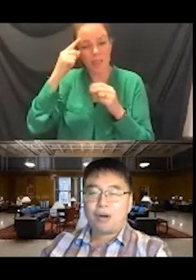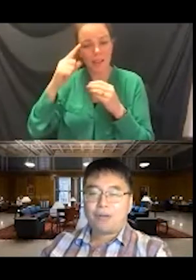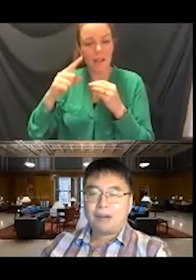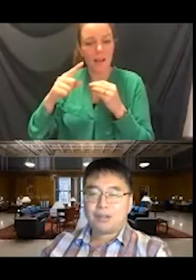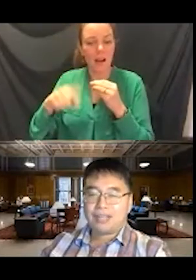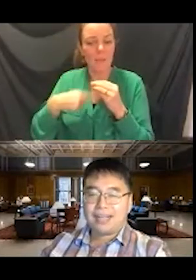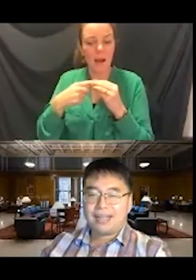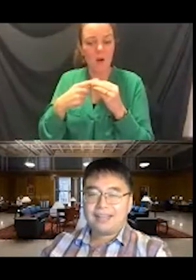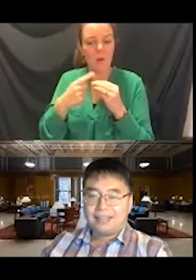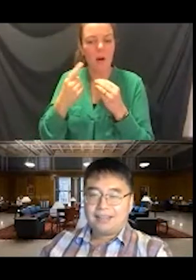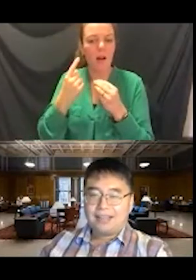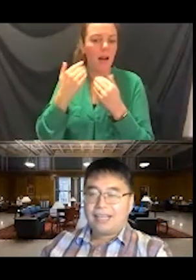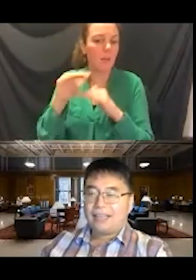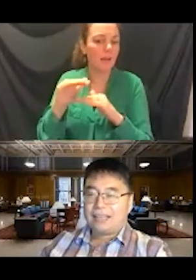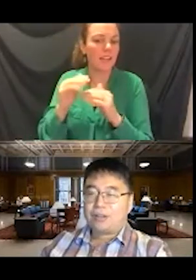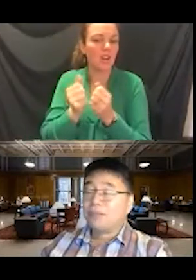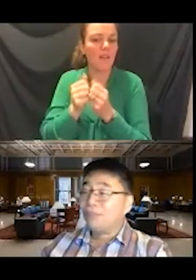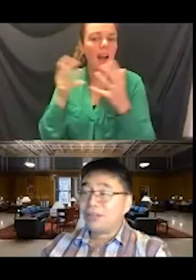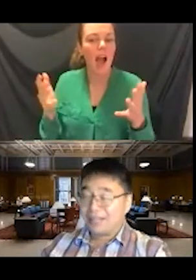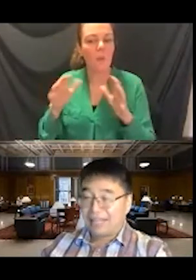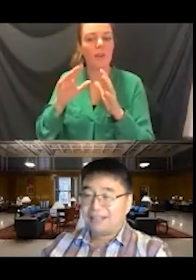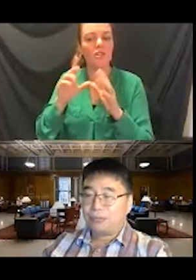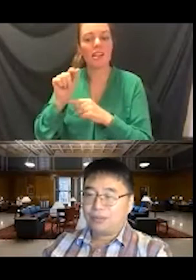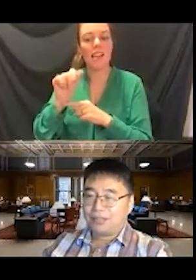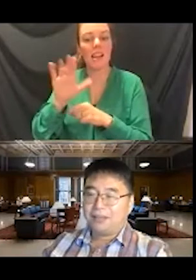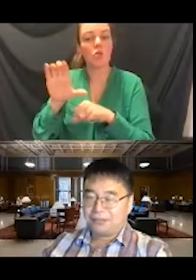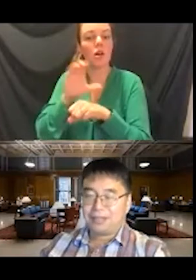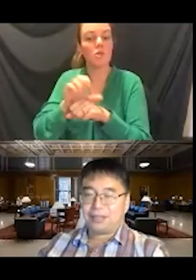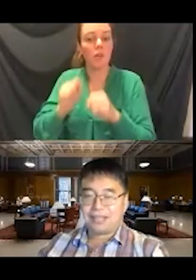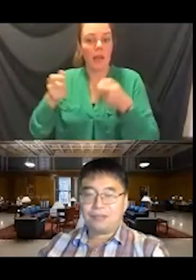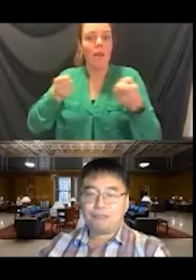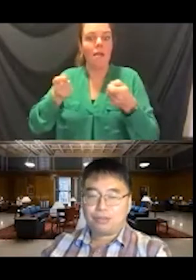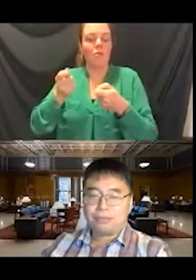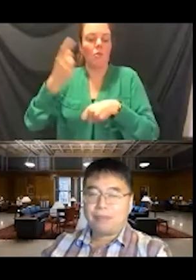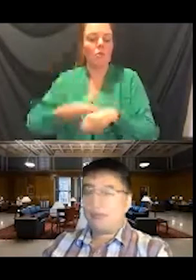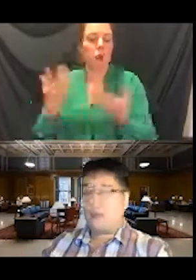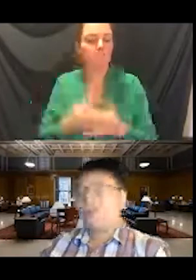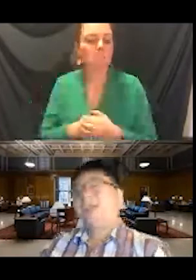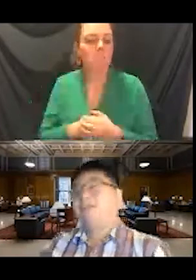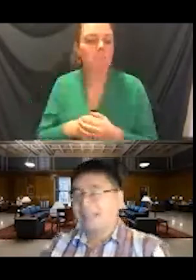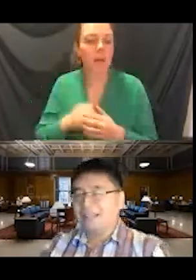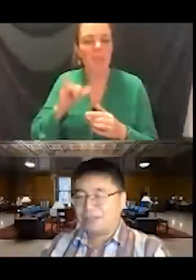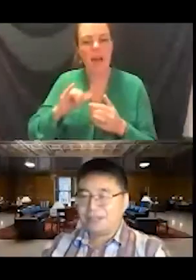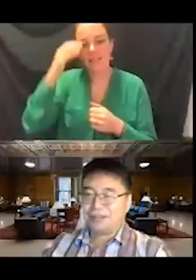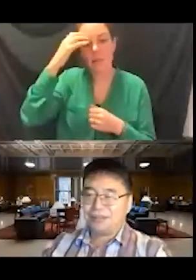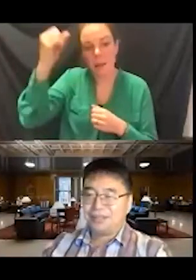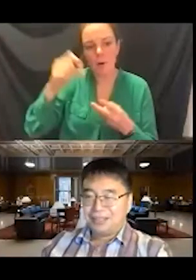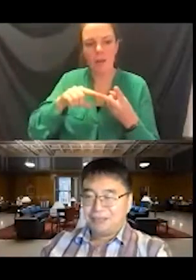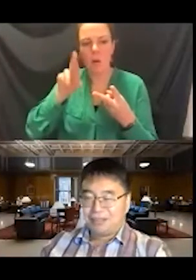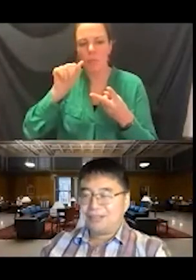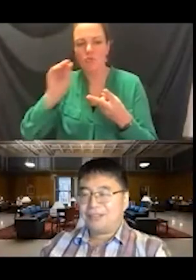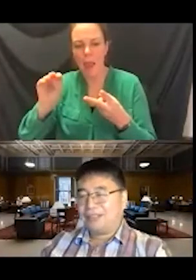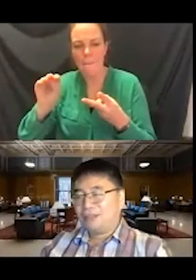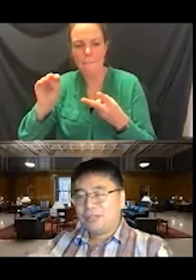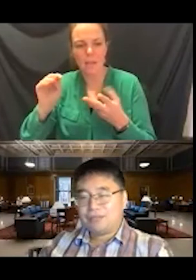on how much data that your computer can handle at one time, right? So that's the memory or the RAM size, right? So